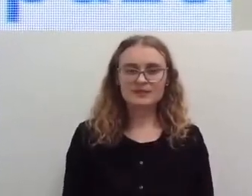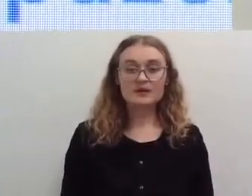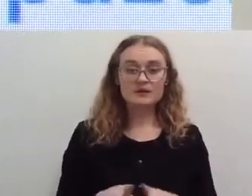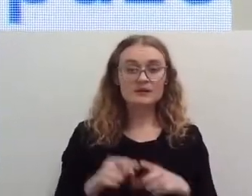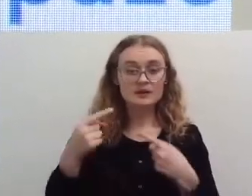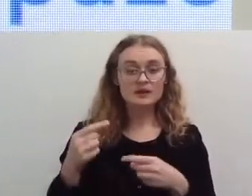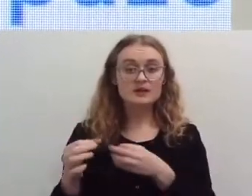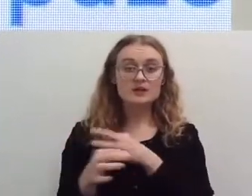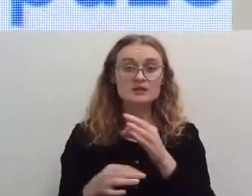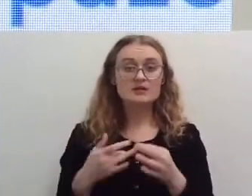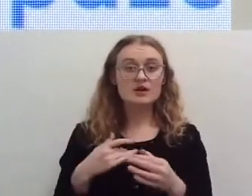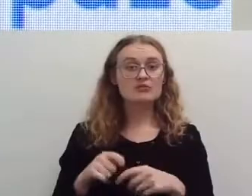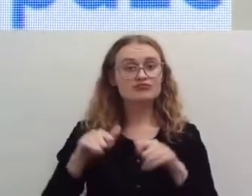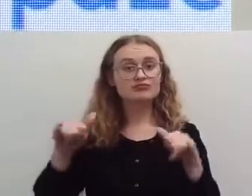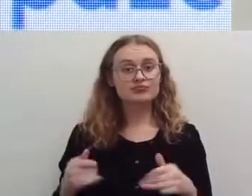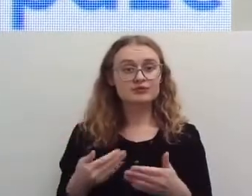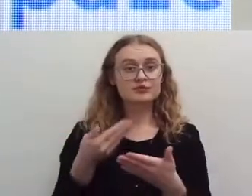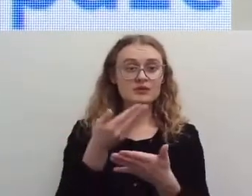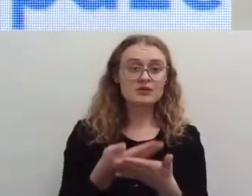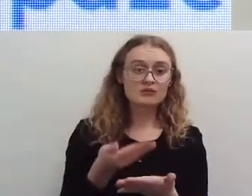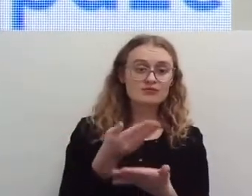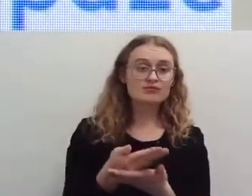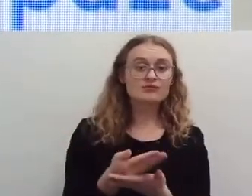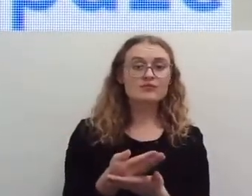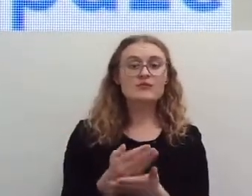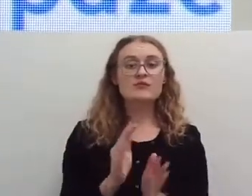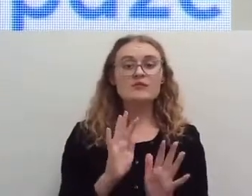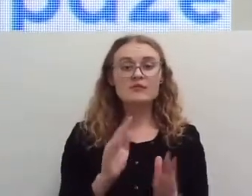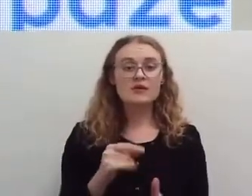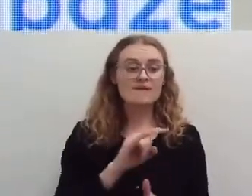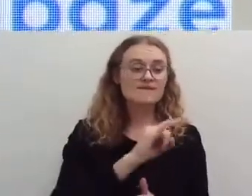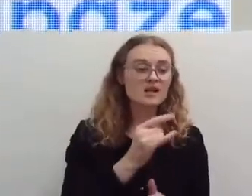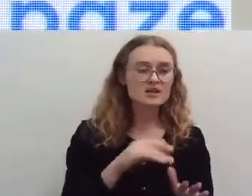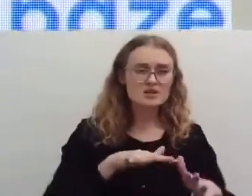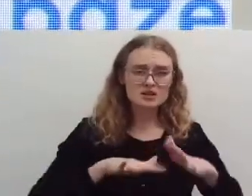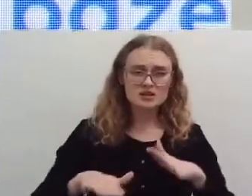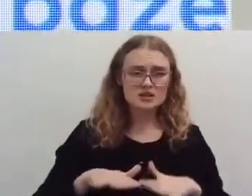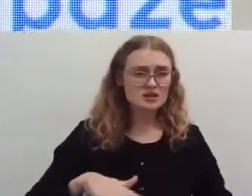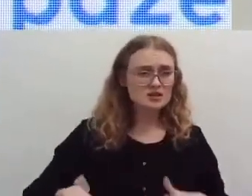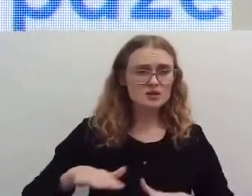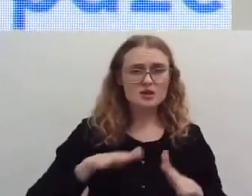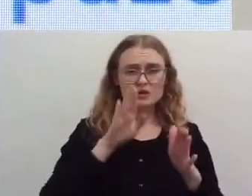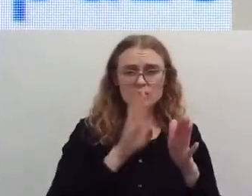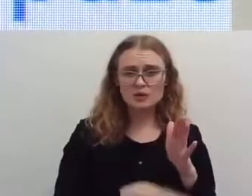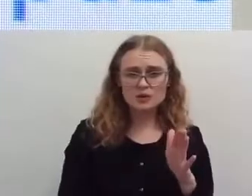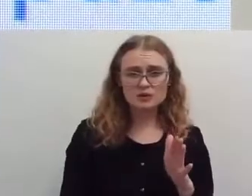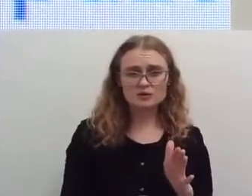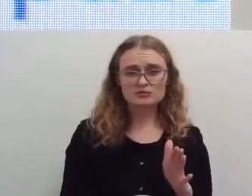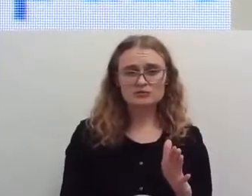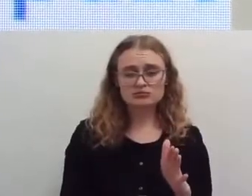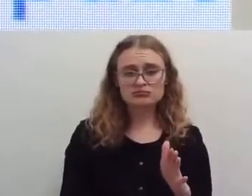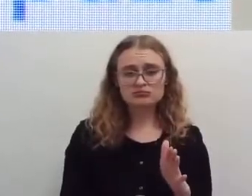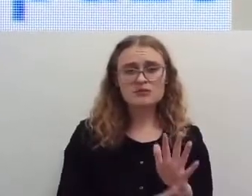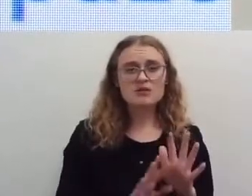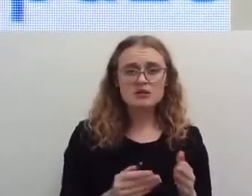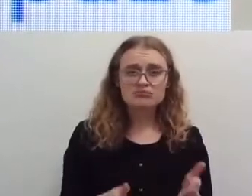in vulnerable situations, but also provide some food for thought that we have had a couple of speakers talking